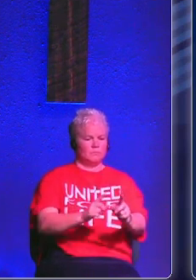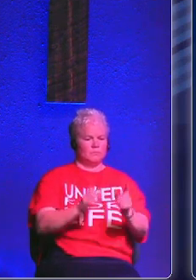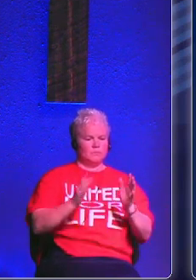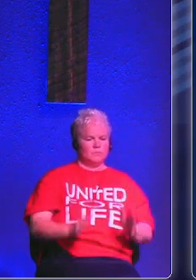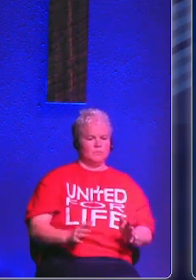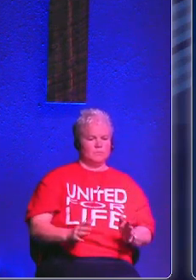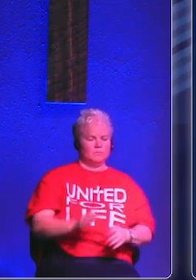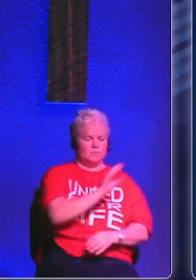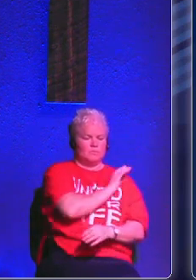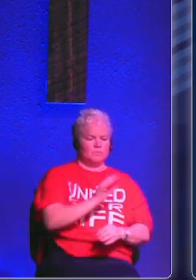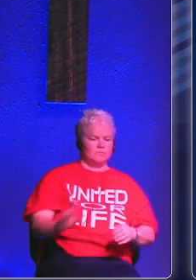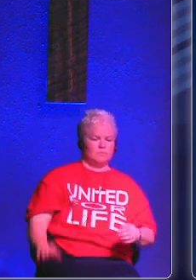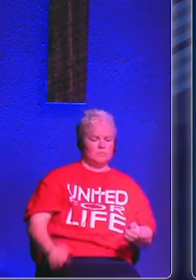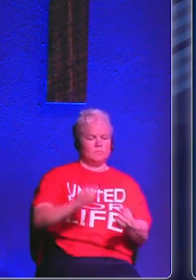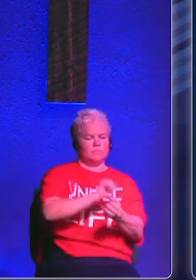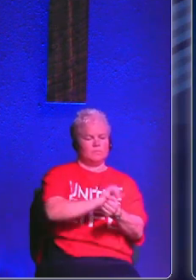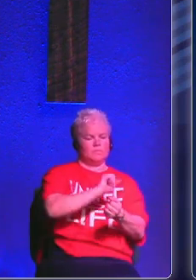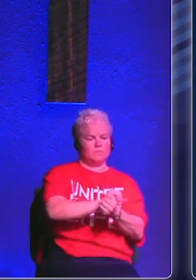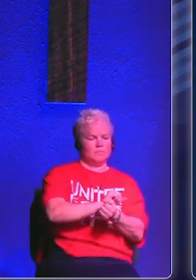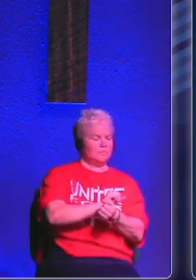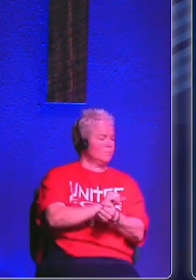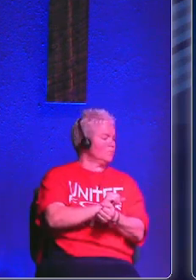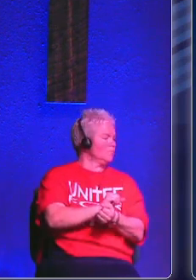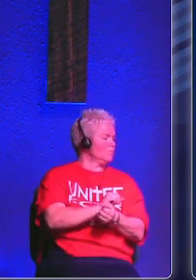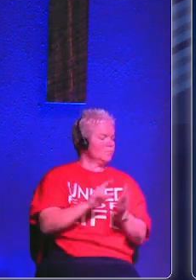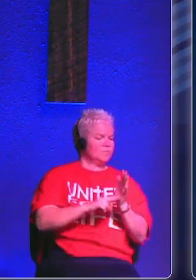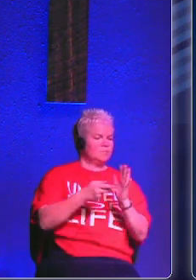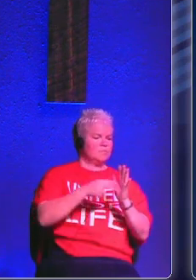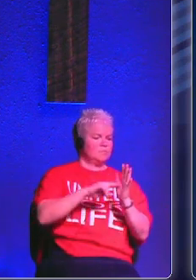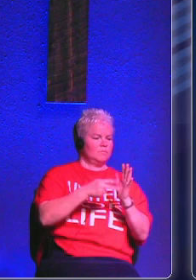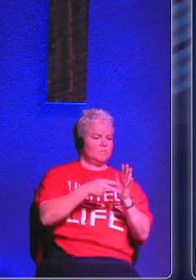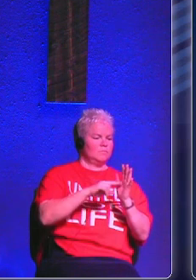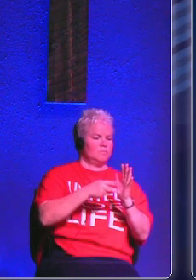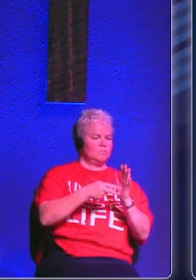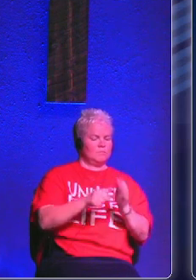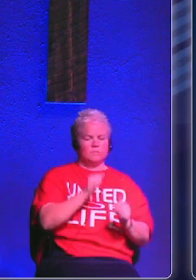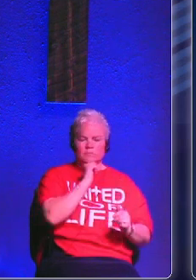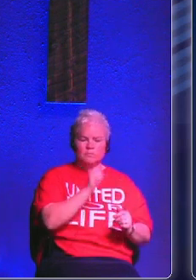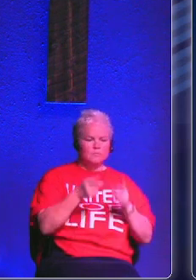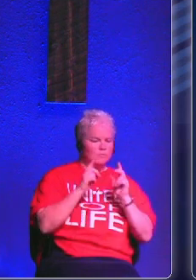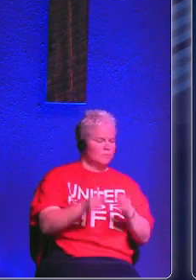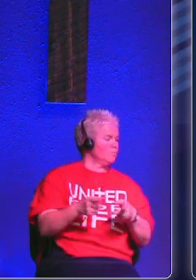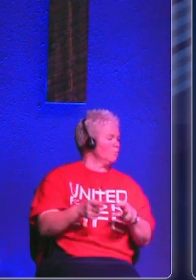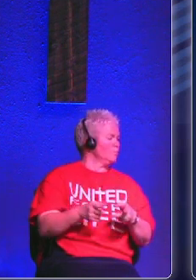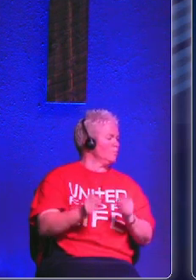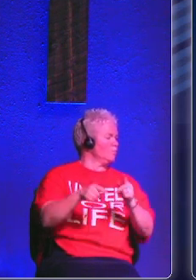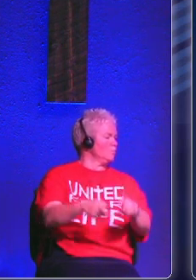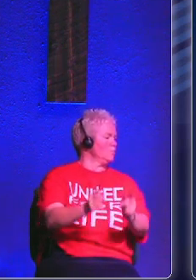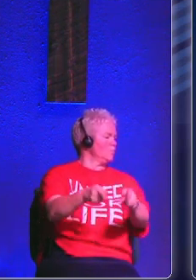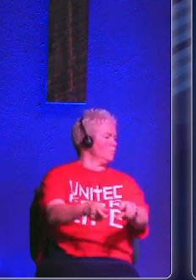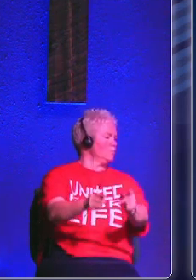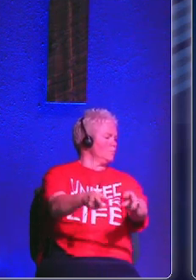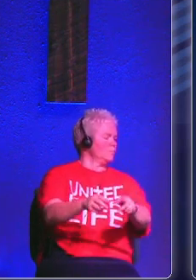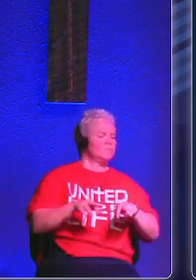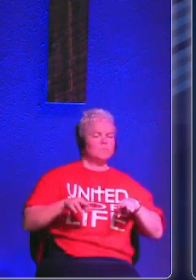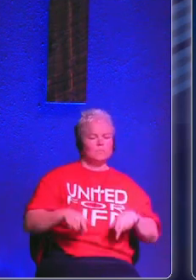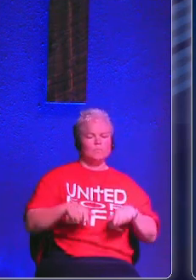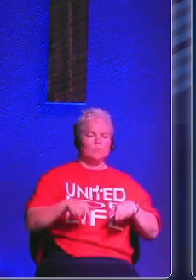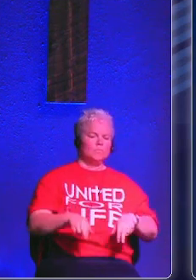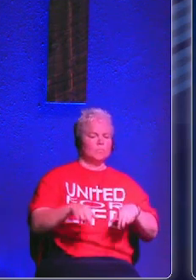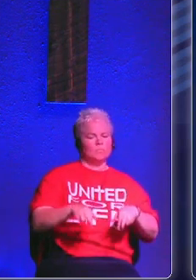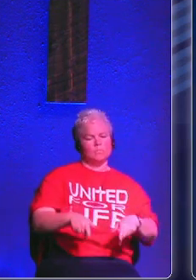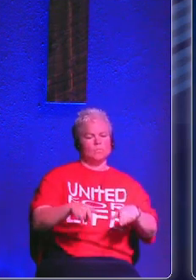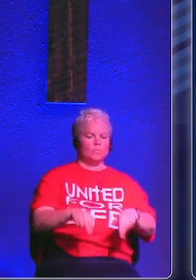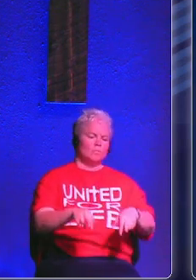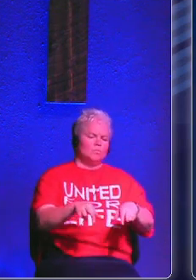Following Christ takes effort and intention. It's not going with the flow. Rather, it's walking.